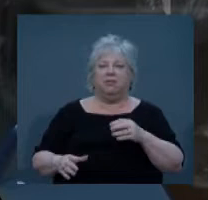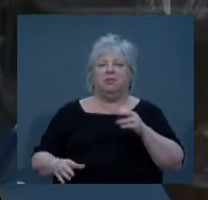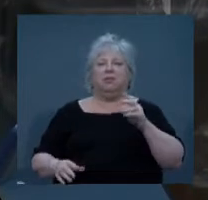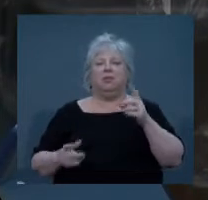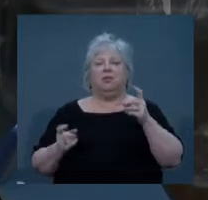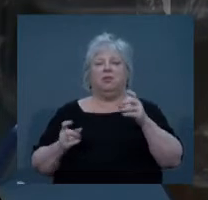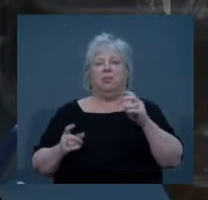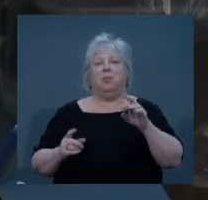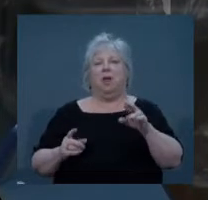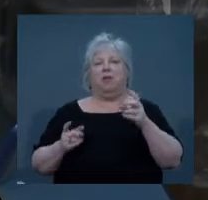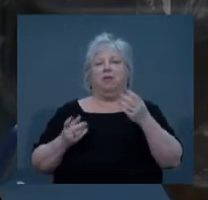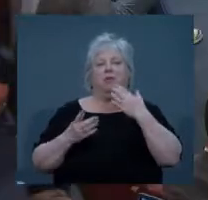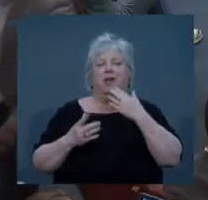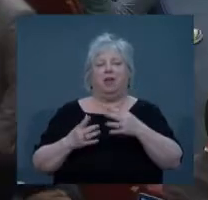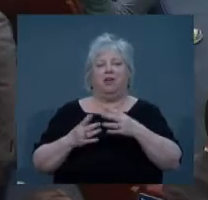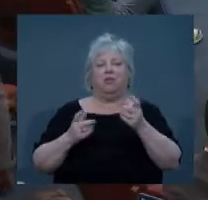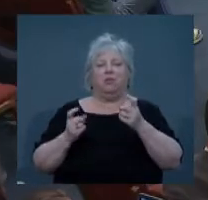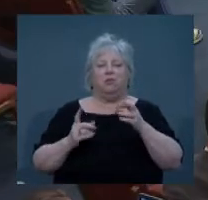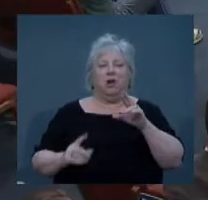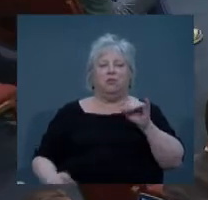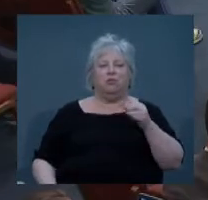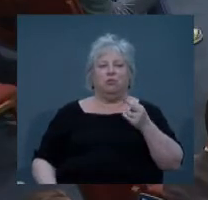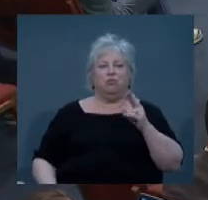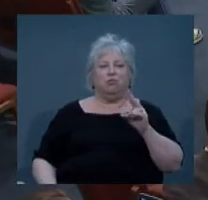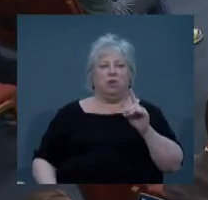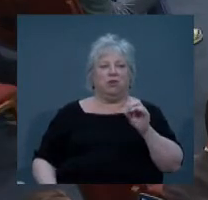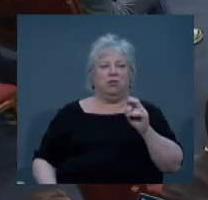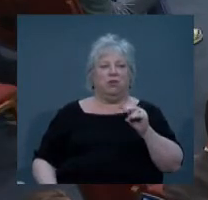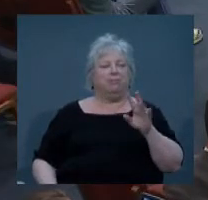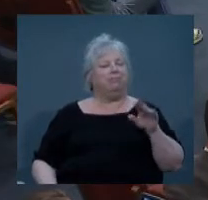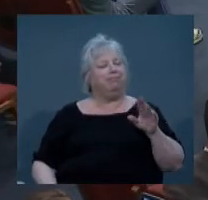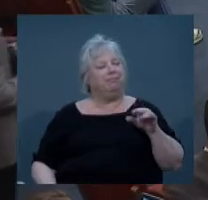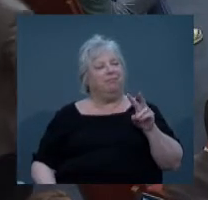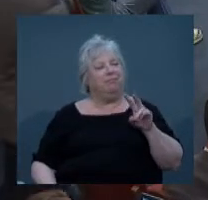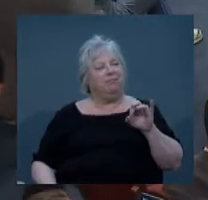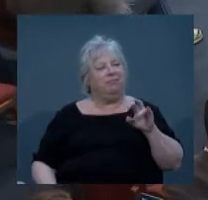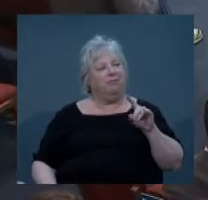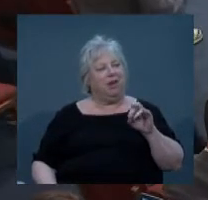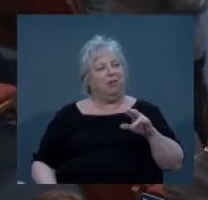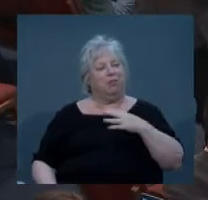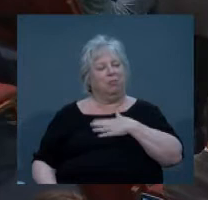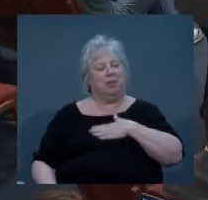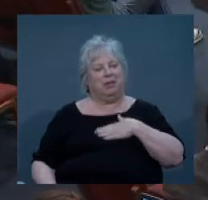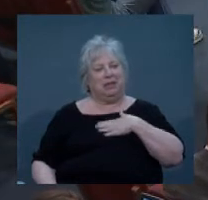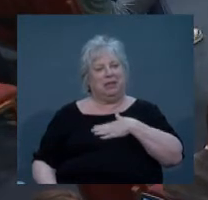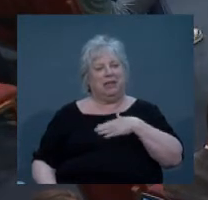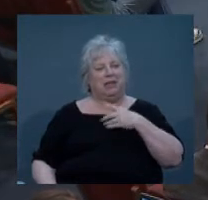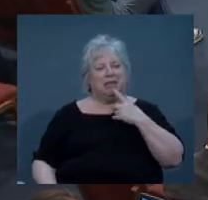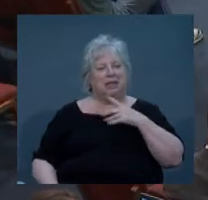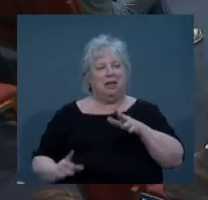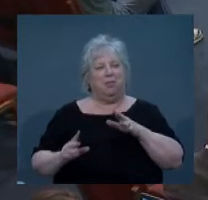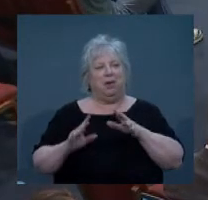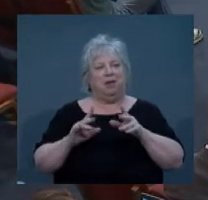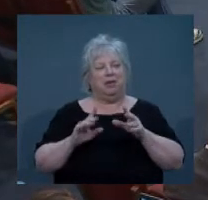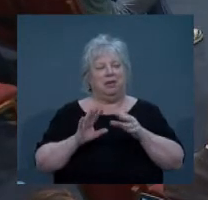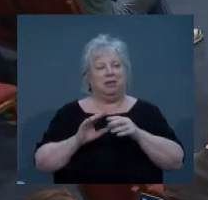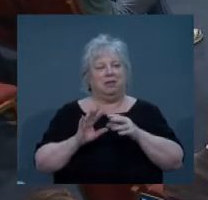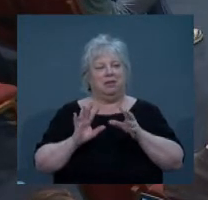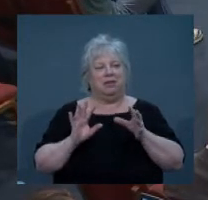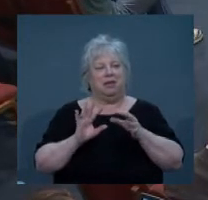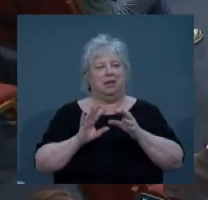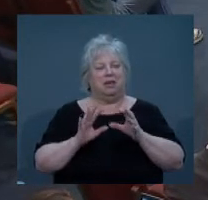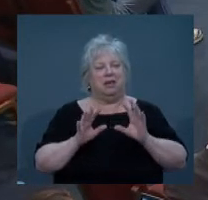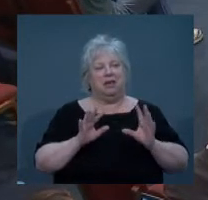much, Director Hendricks. Director Richardson? Yes, Victor, please, let me dovetail a question